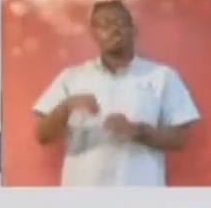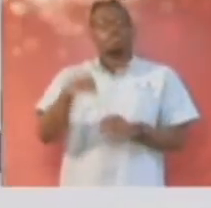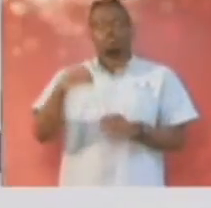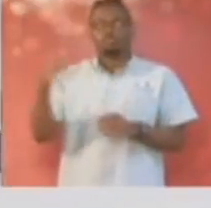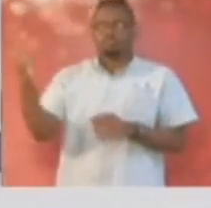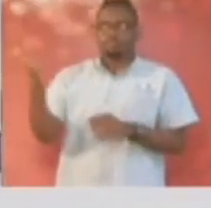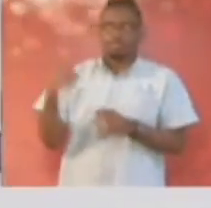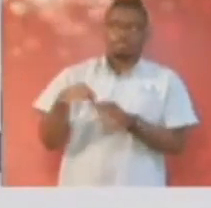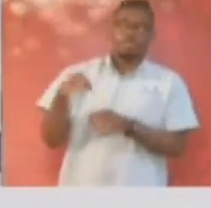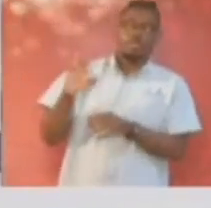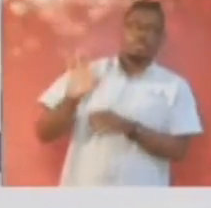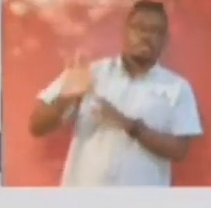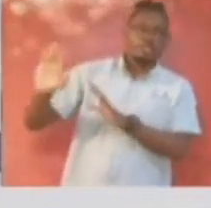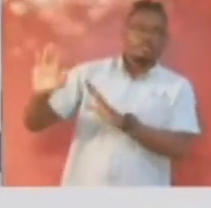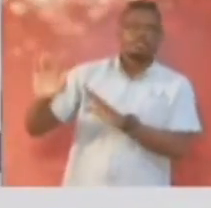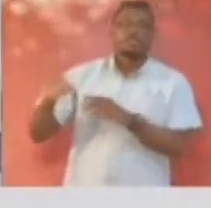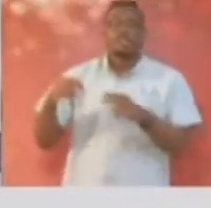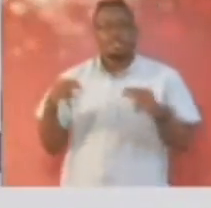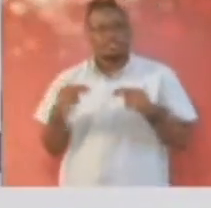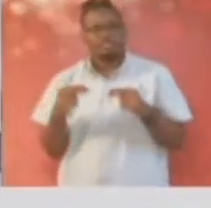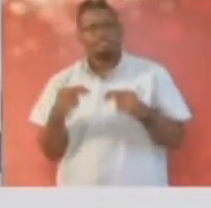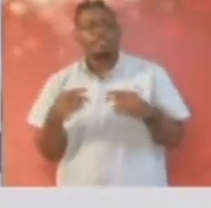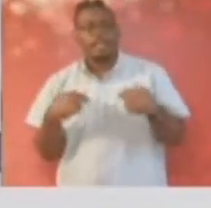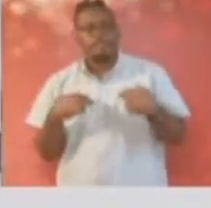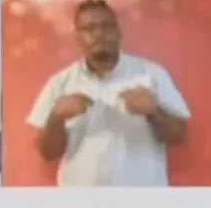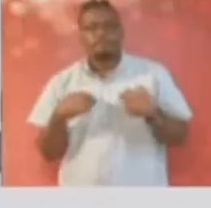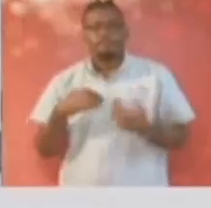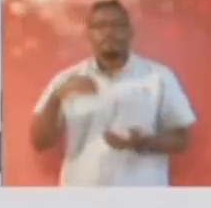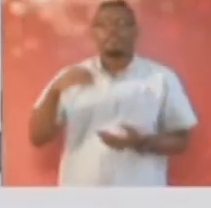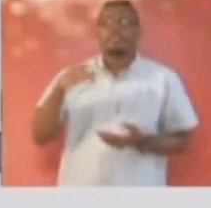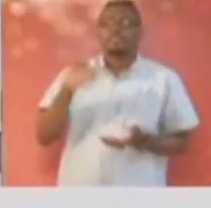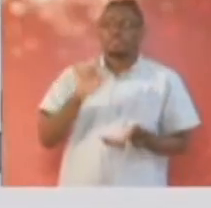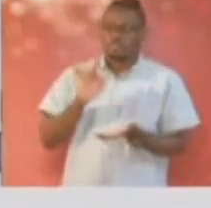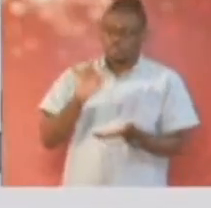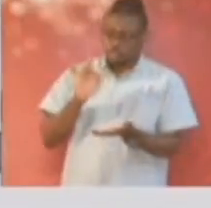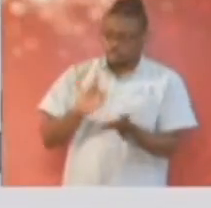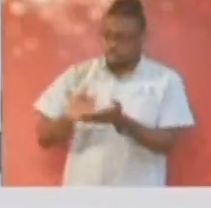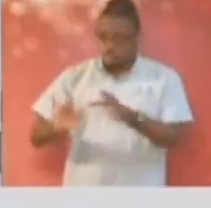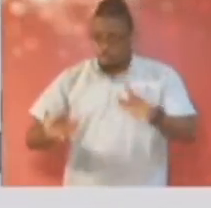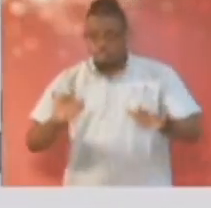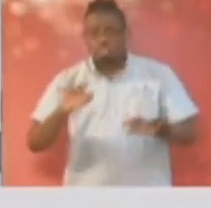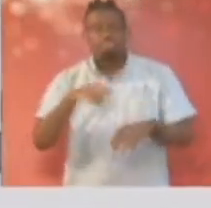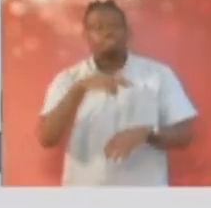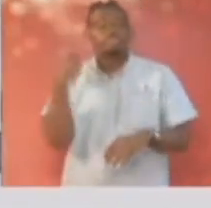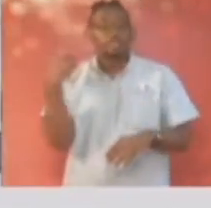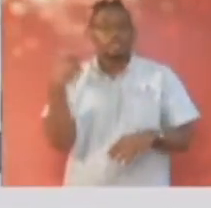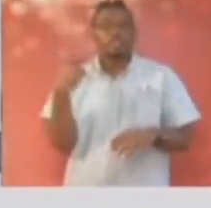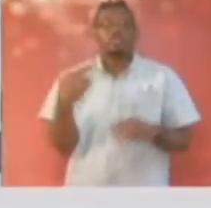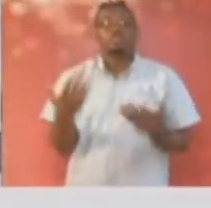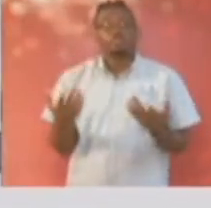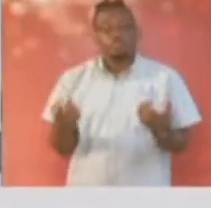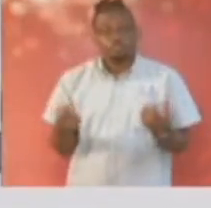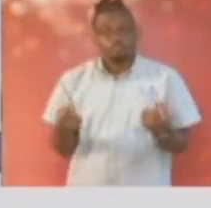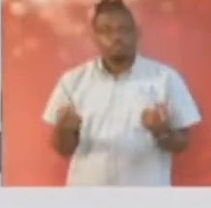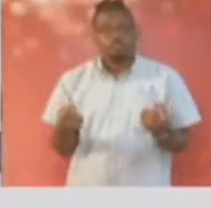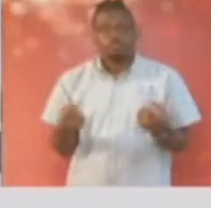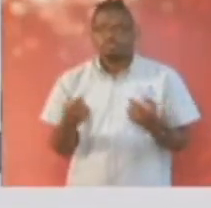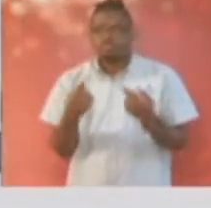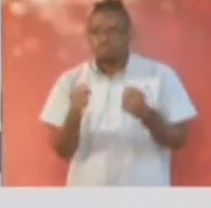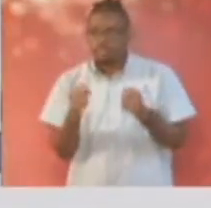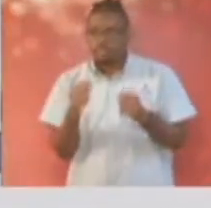with reduced risk. Here are some low-risk activities that you can undertake. Avoid large